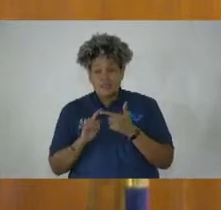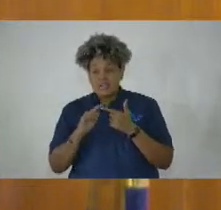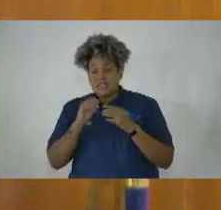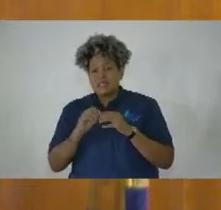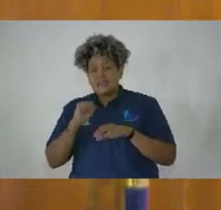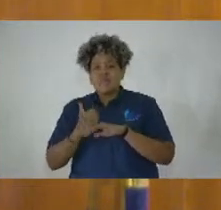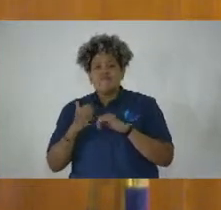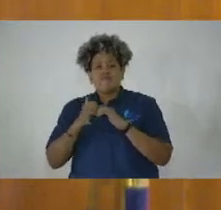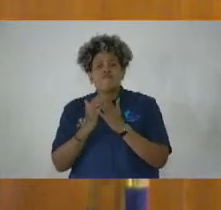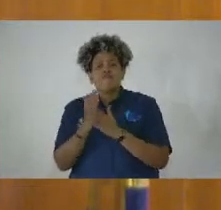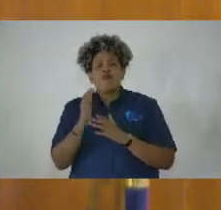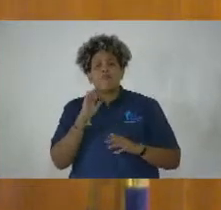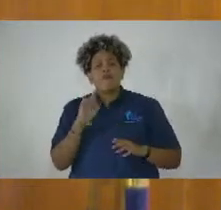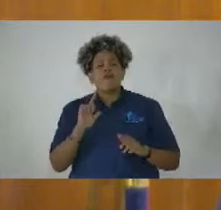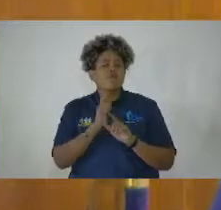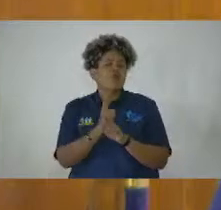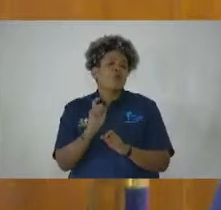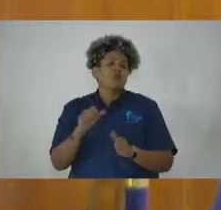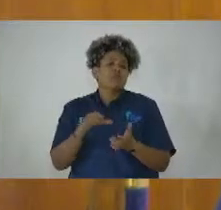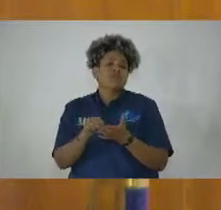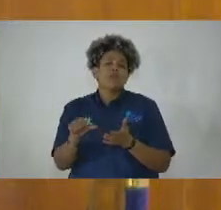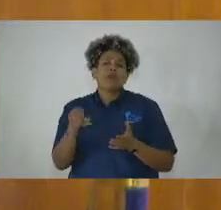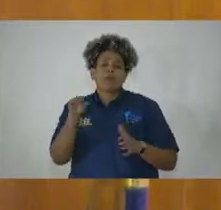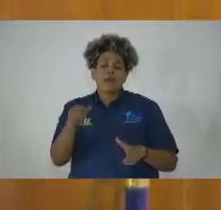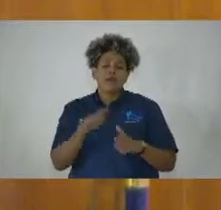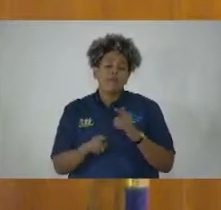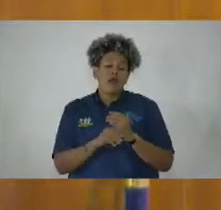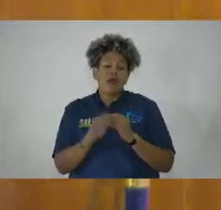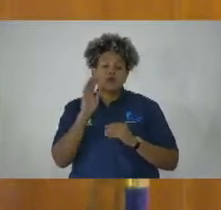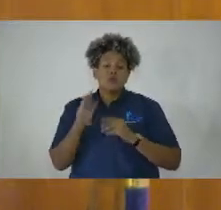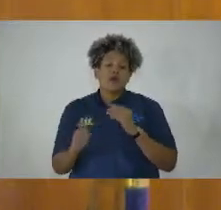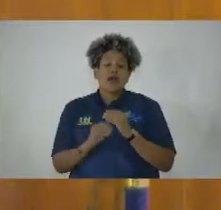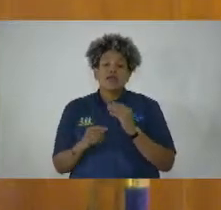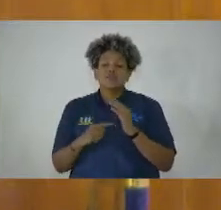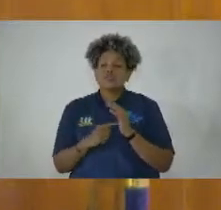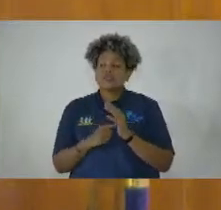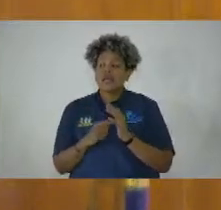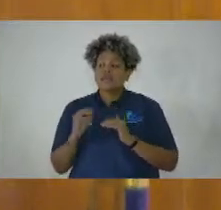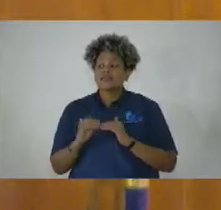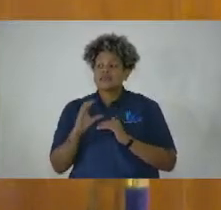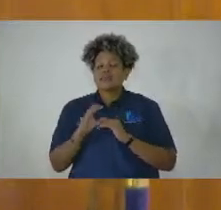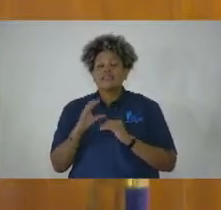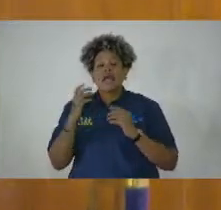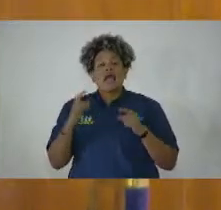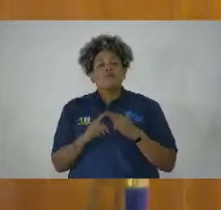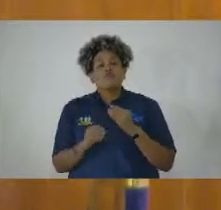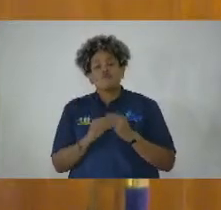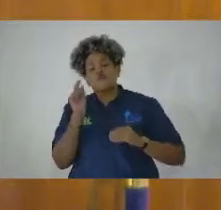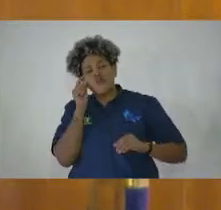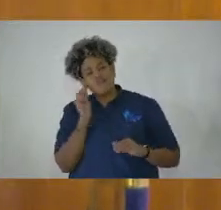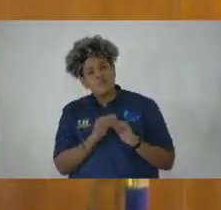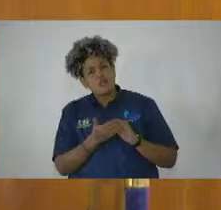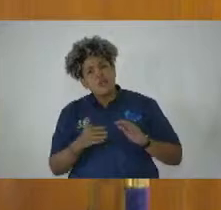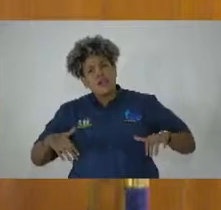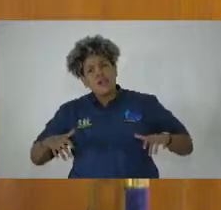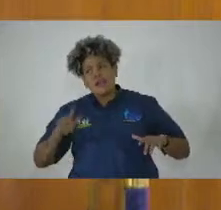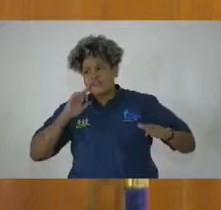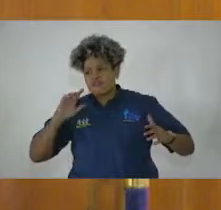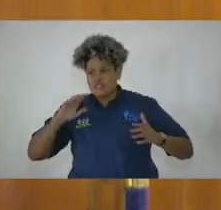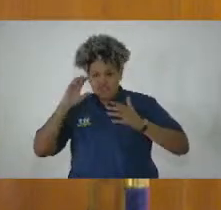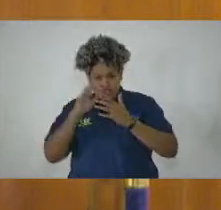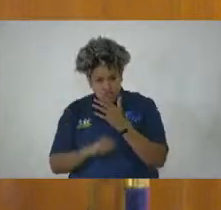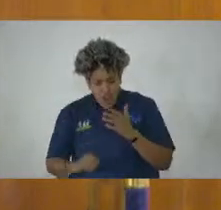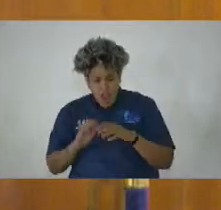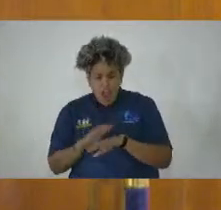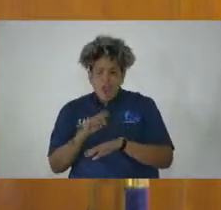of a loan which has to be paid back and would add to the debt stock. So the government of Jamaica did not draw down